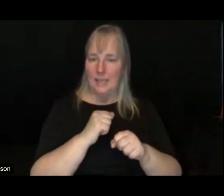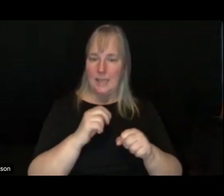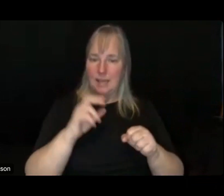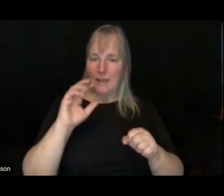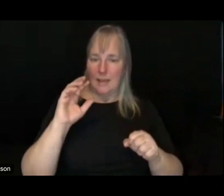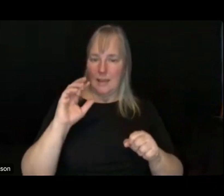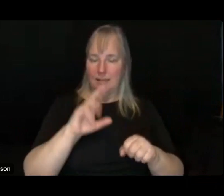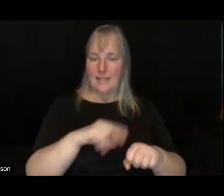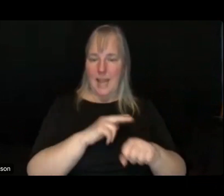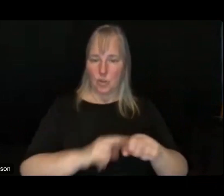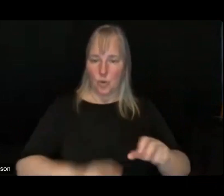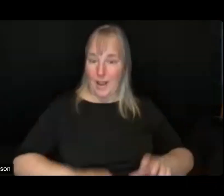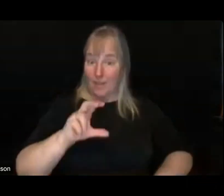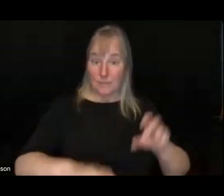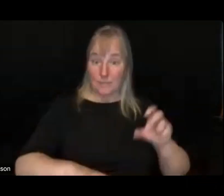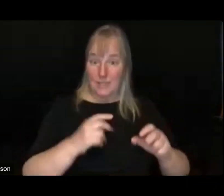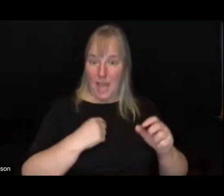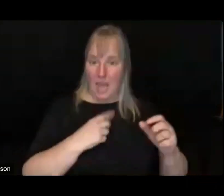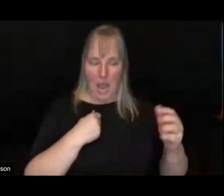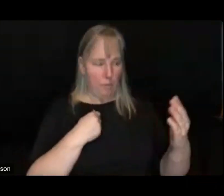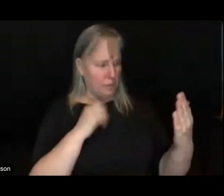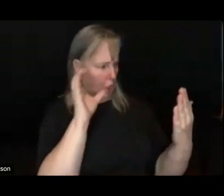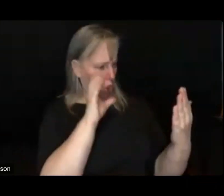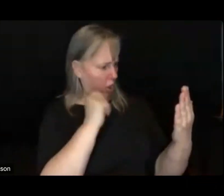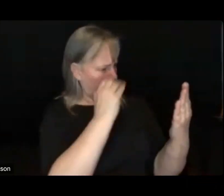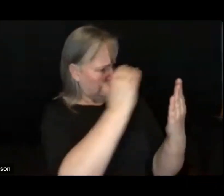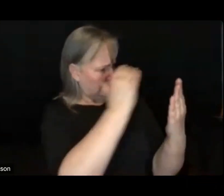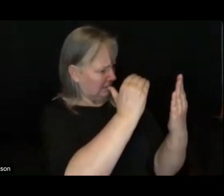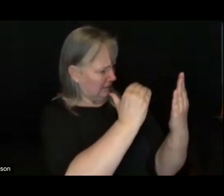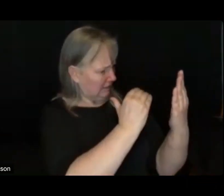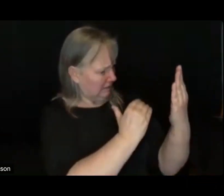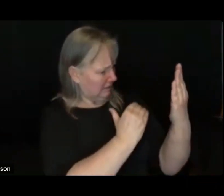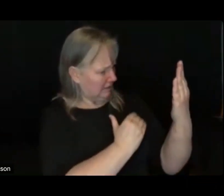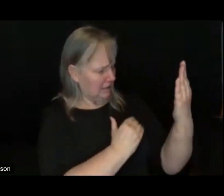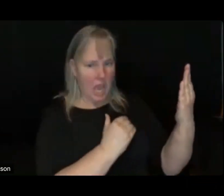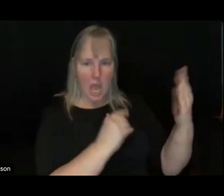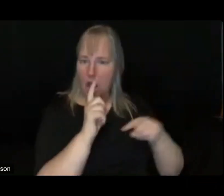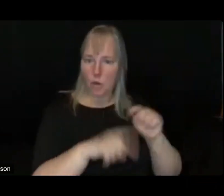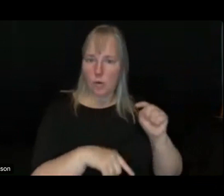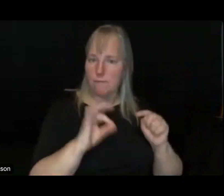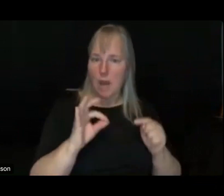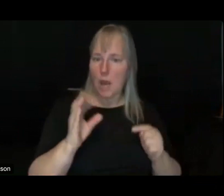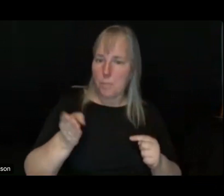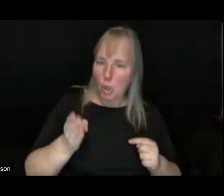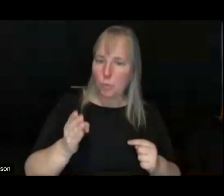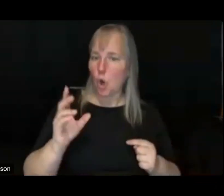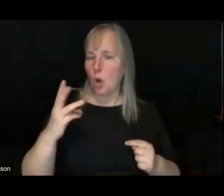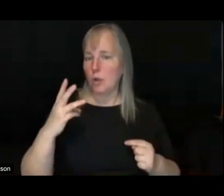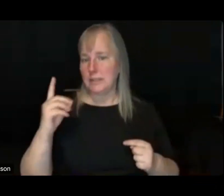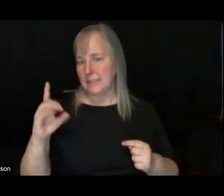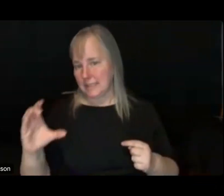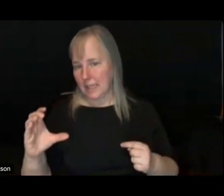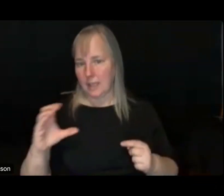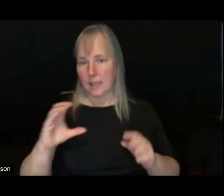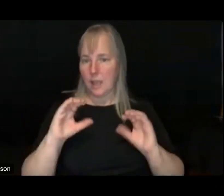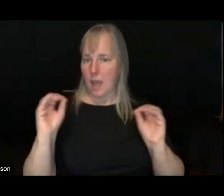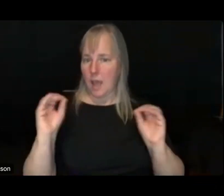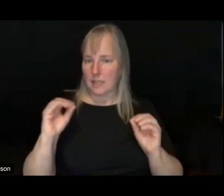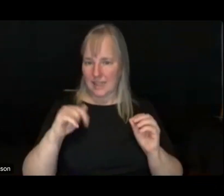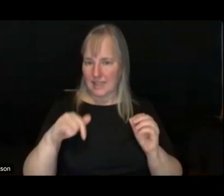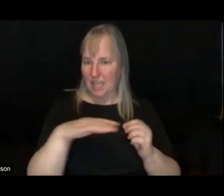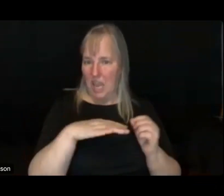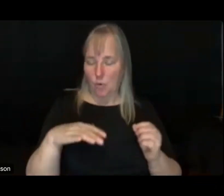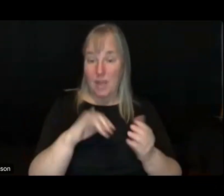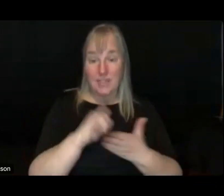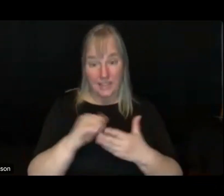list further and further, and I couldn't find any. I couldn't find Baltimore, Washington, any of this area. That's a challenge for us. It